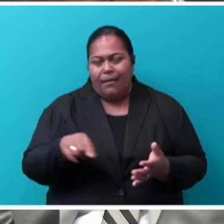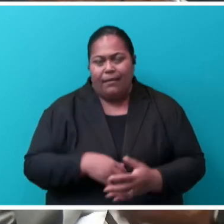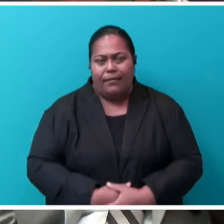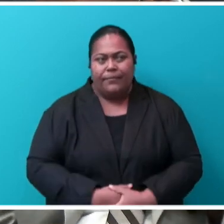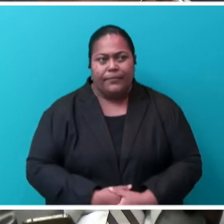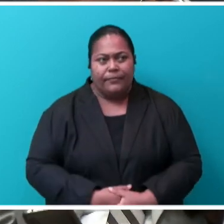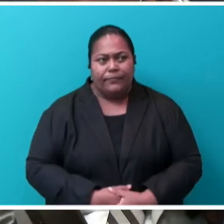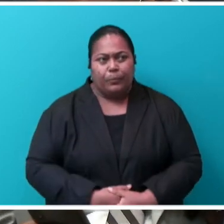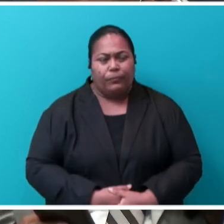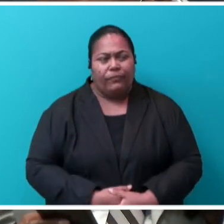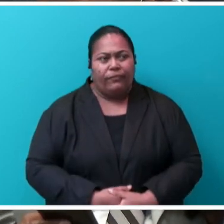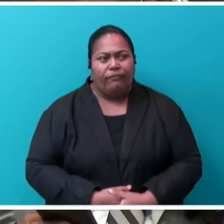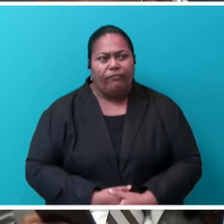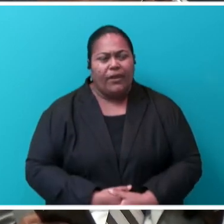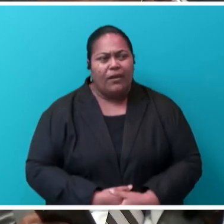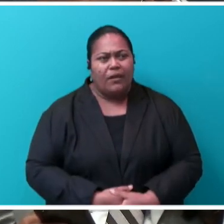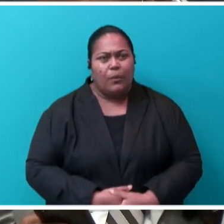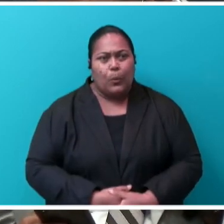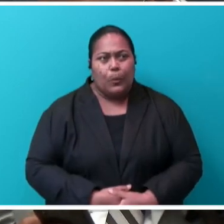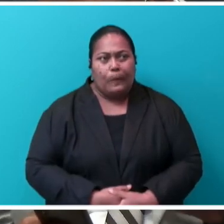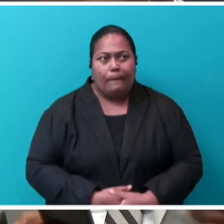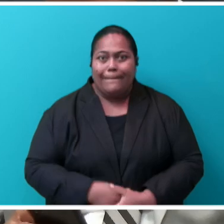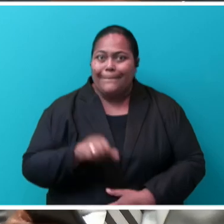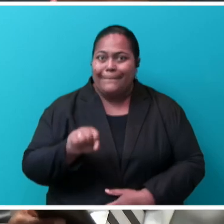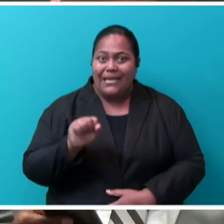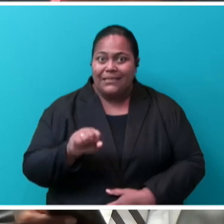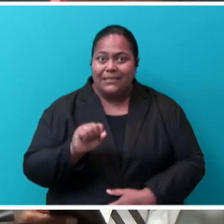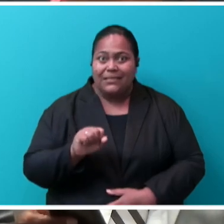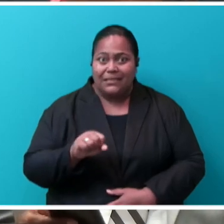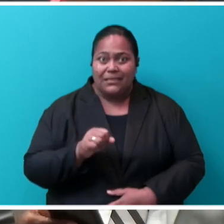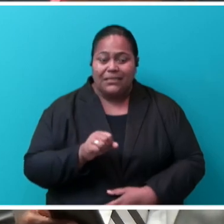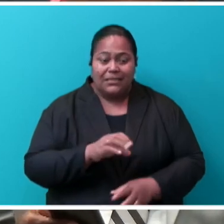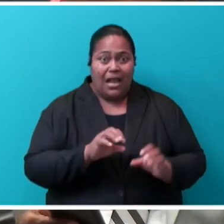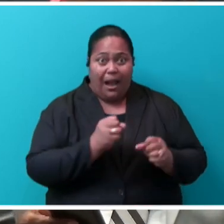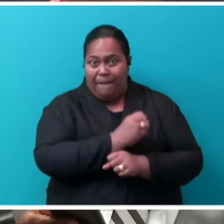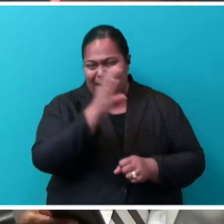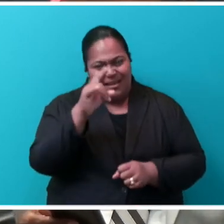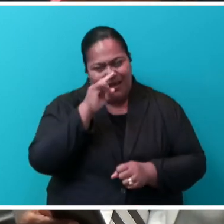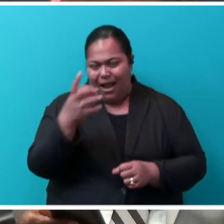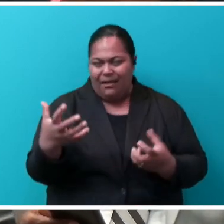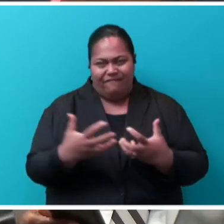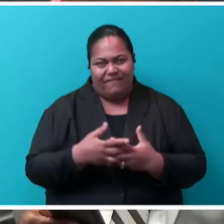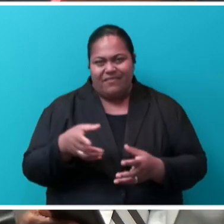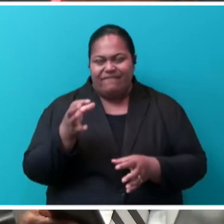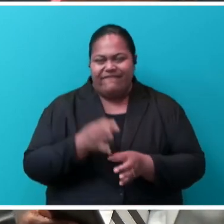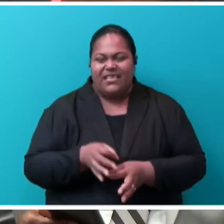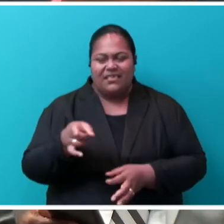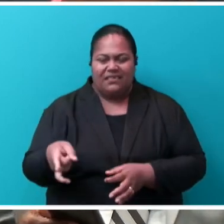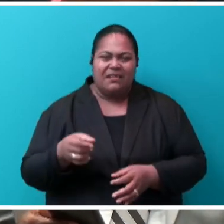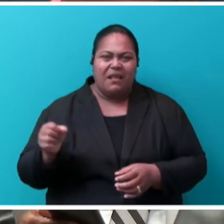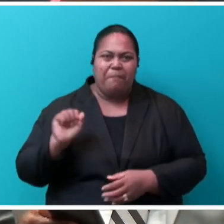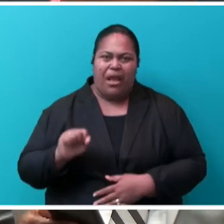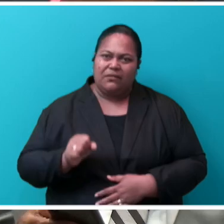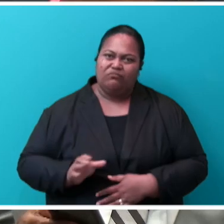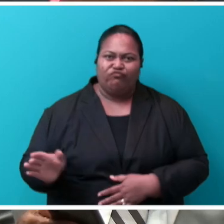from the bus operators to sustain the bus operations. So LT and in consultation